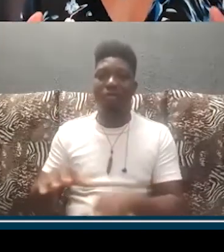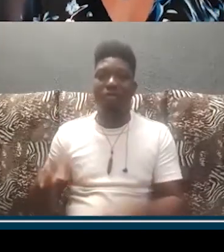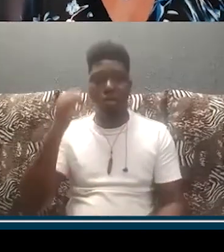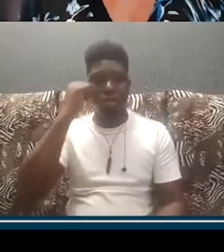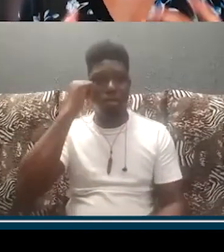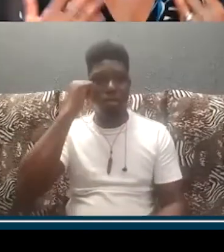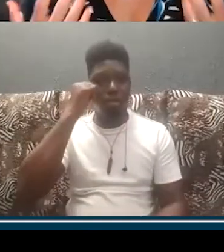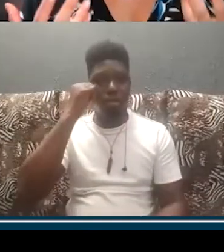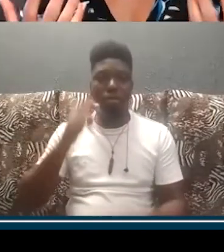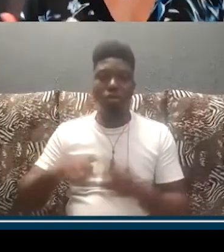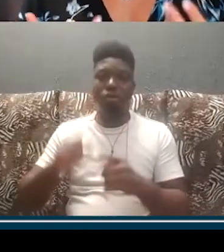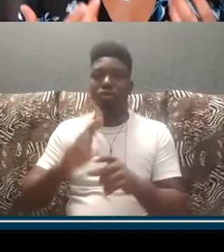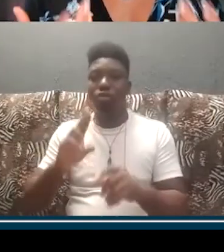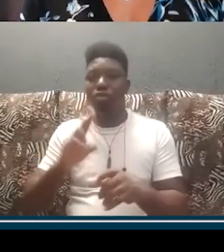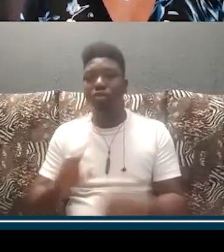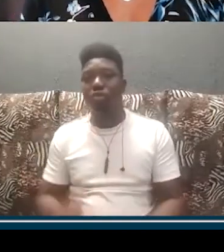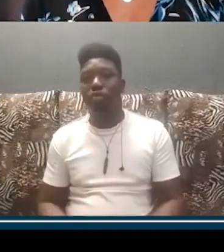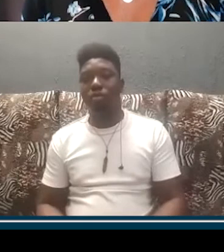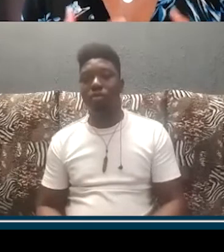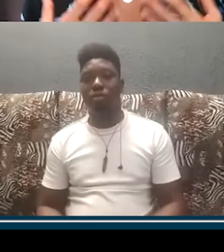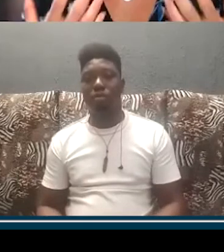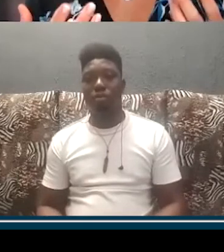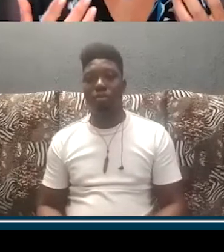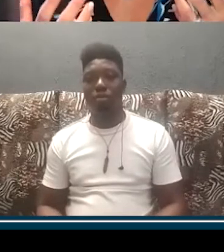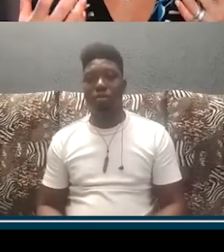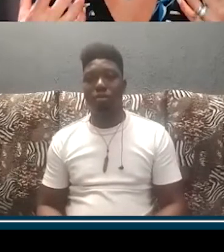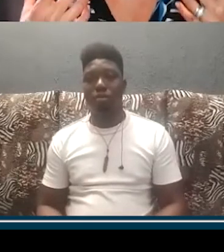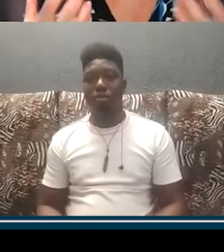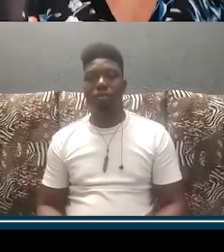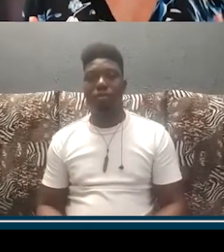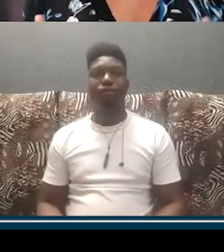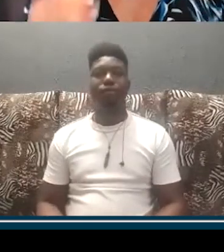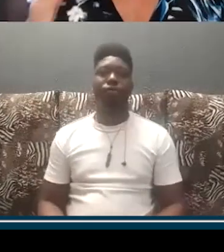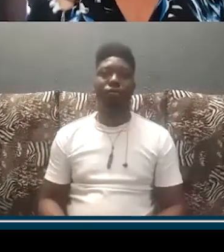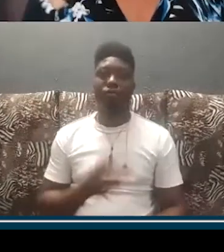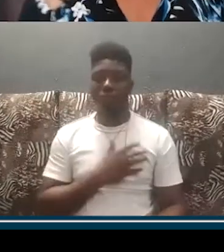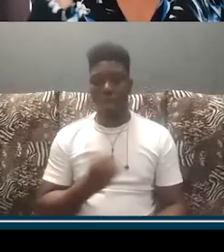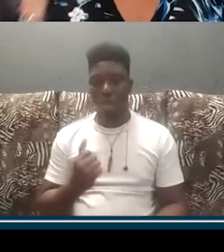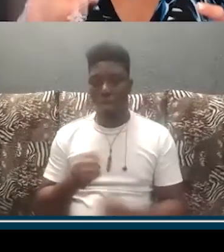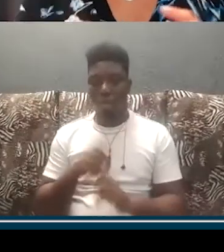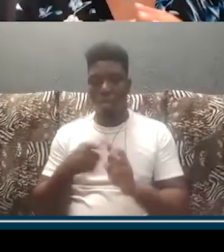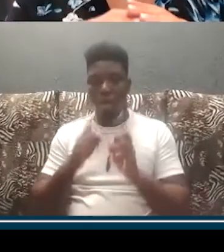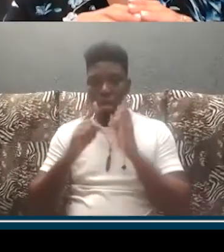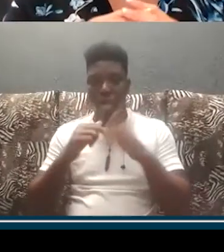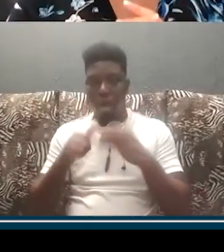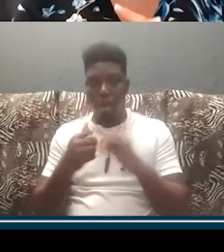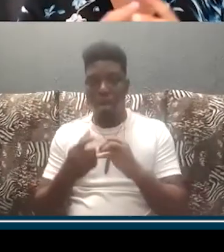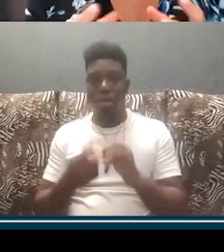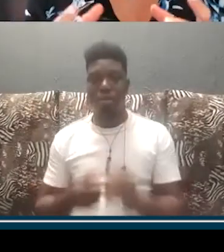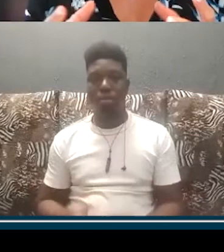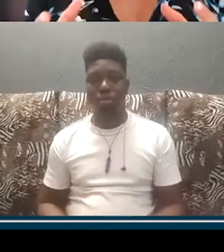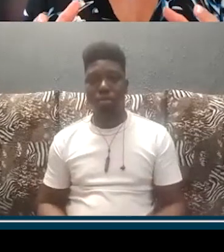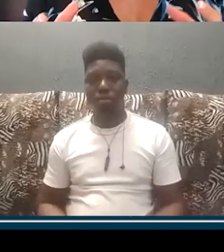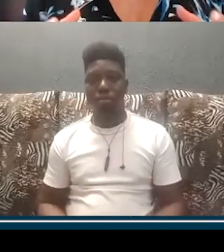different ages that really talk to differences. And when we talk about differences, thank you, Janet. When we talk